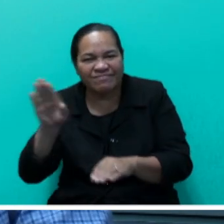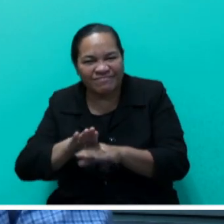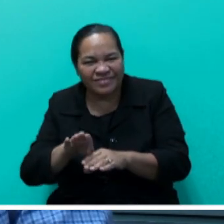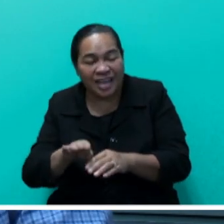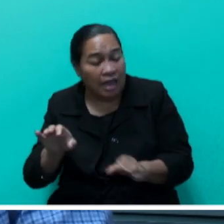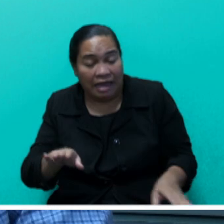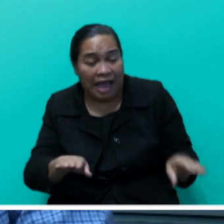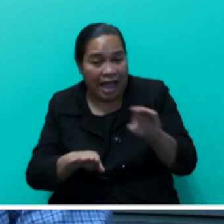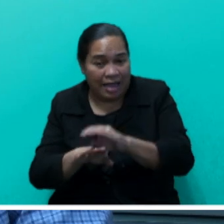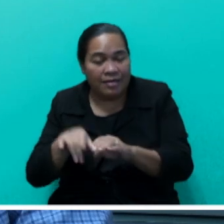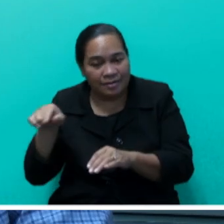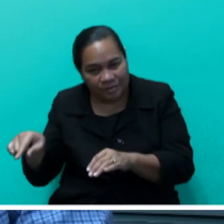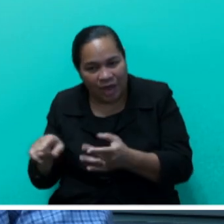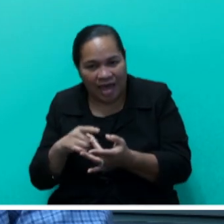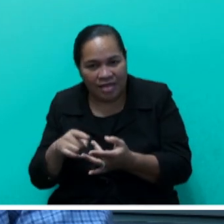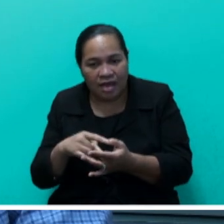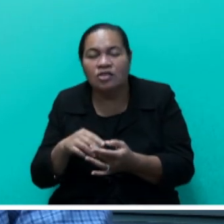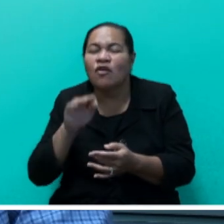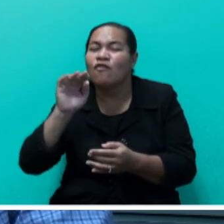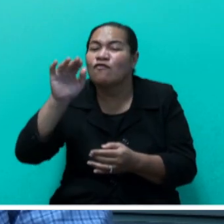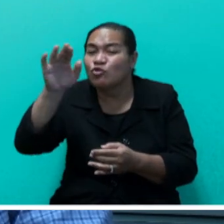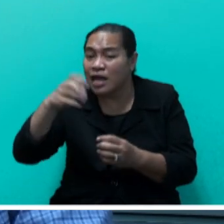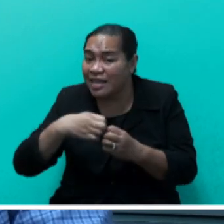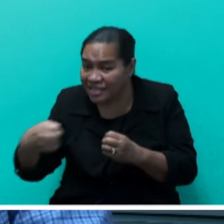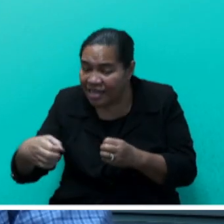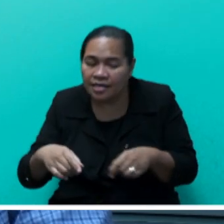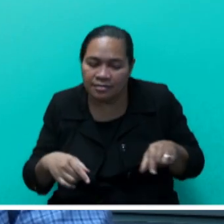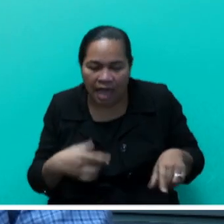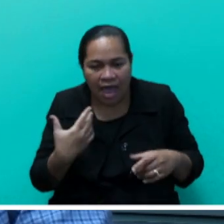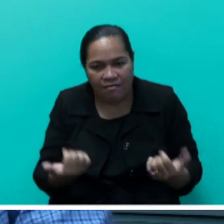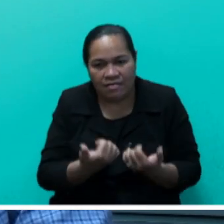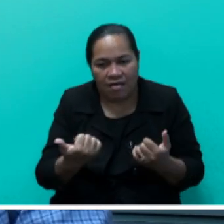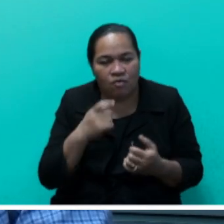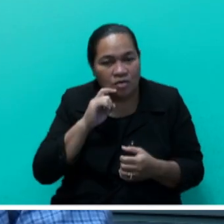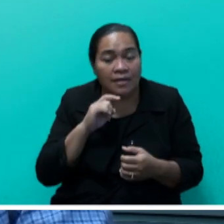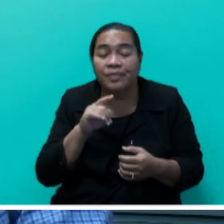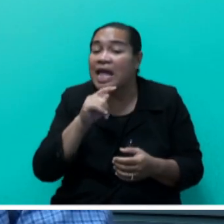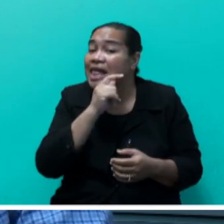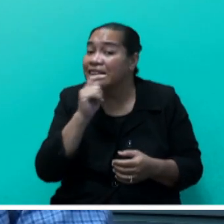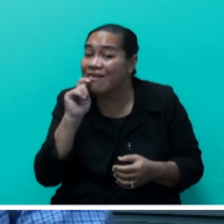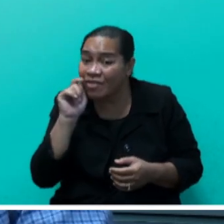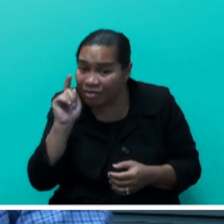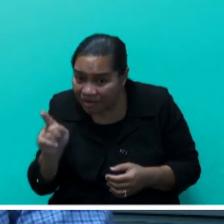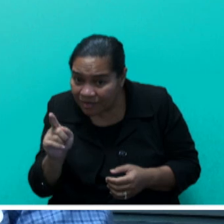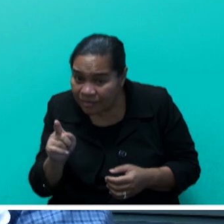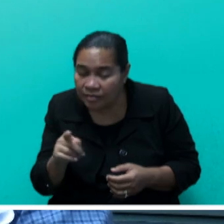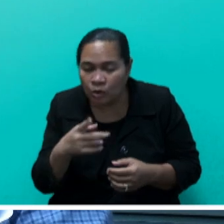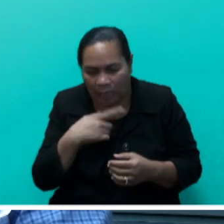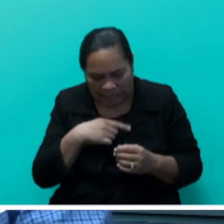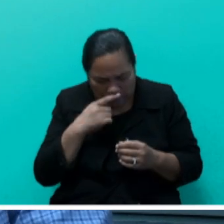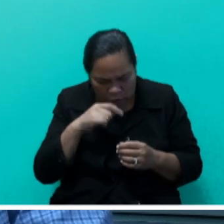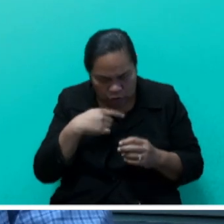which will also support future extension. Wainivasa water source development in Tawini that is currently being explored in terms